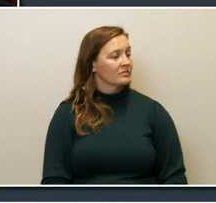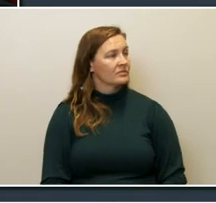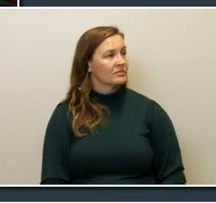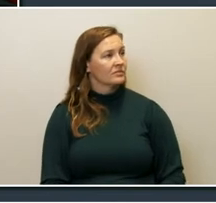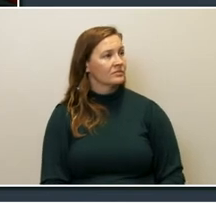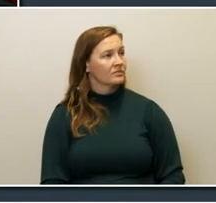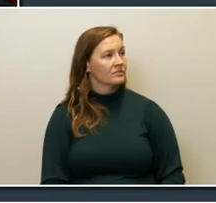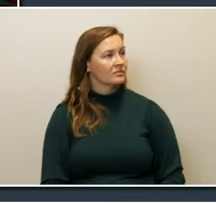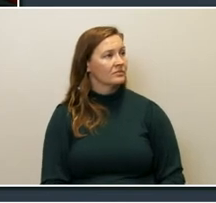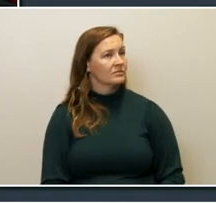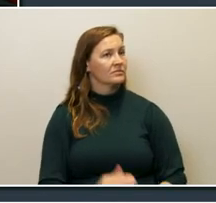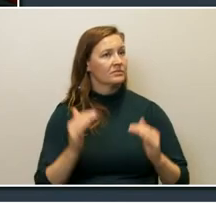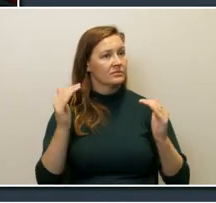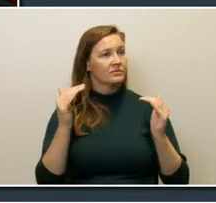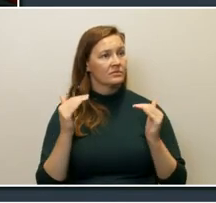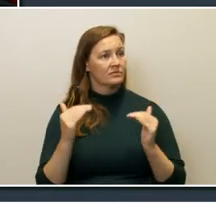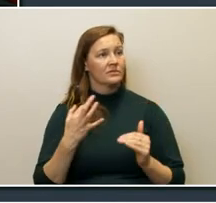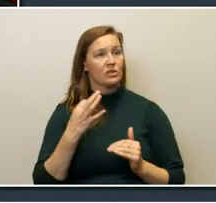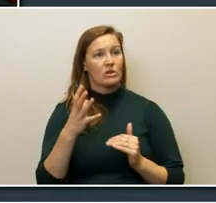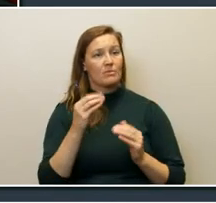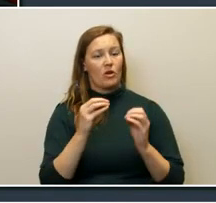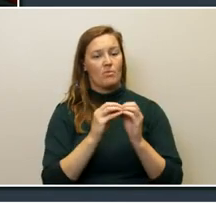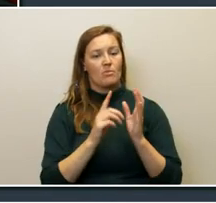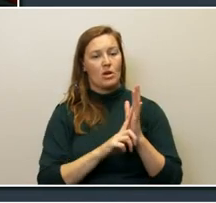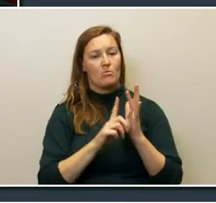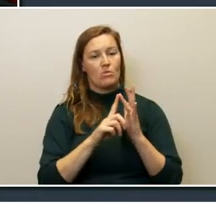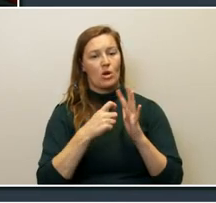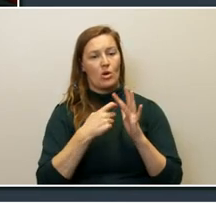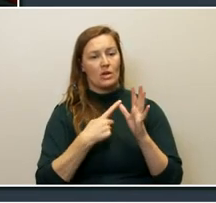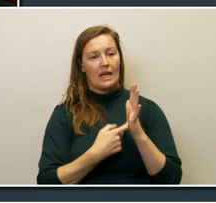I'd now like to invite the representative from Blokart Hawke's Bay, please.